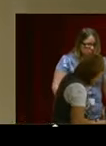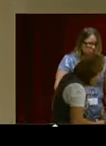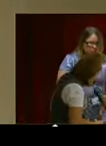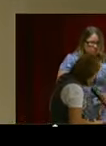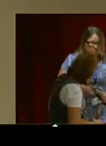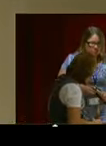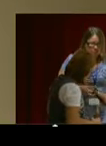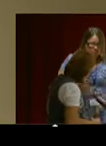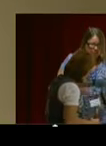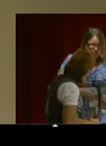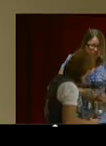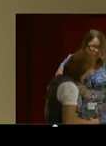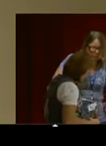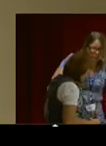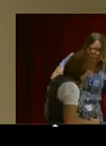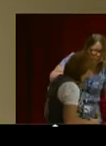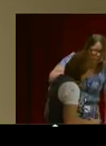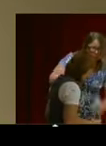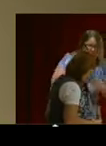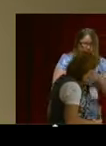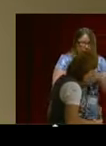part.